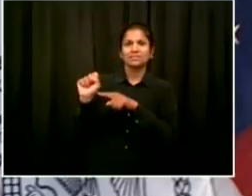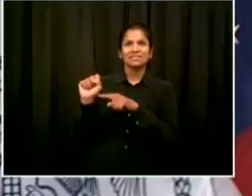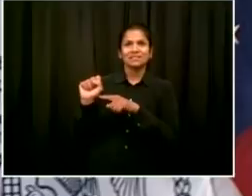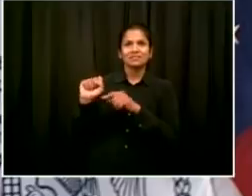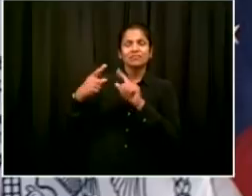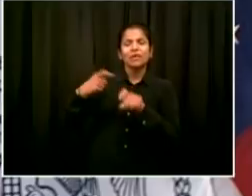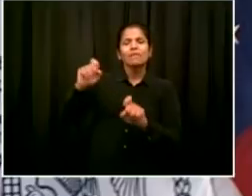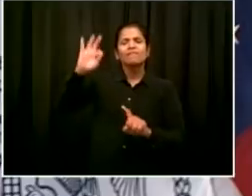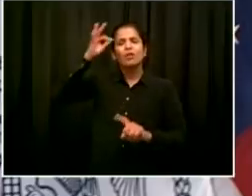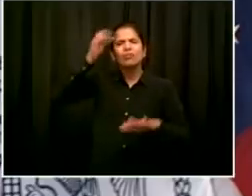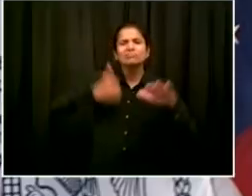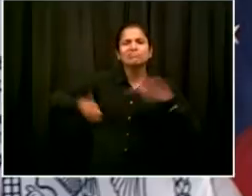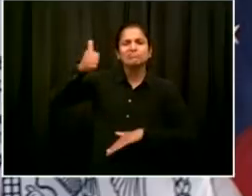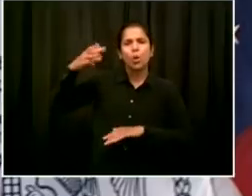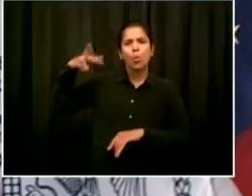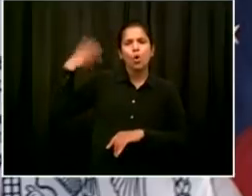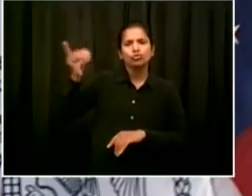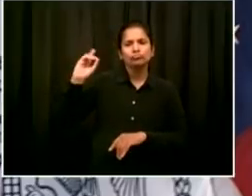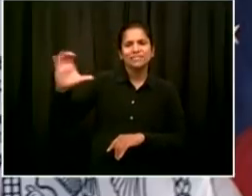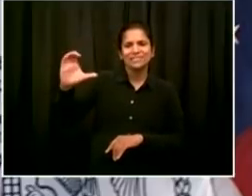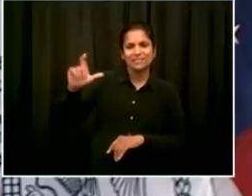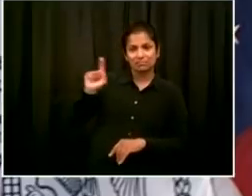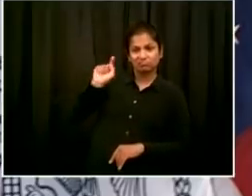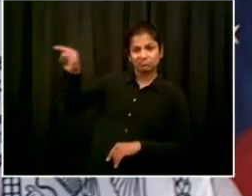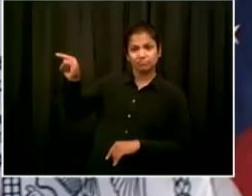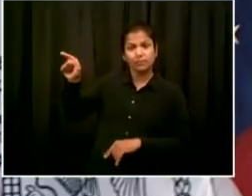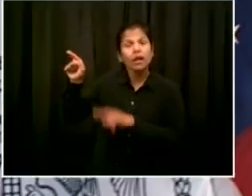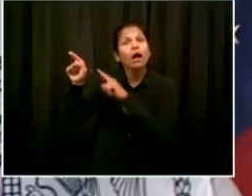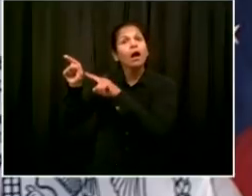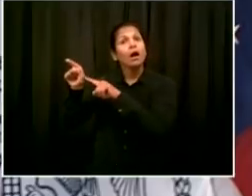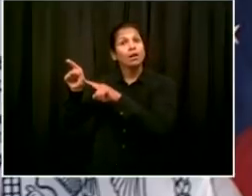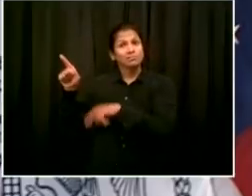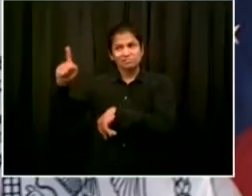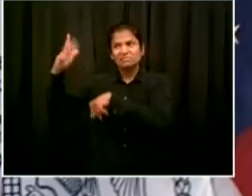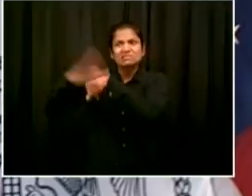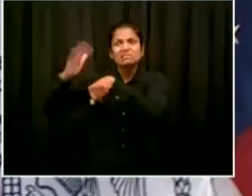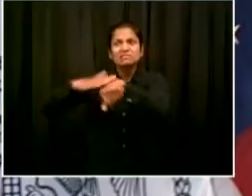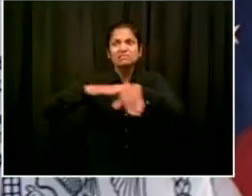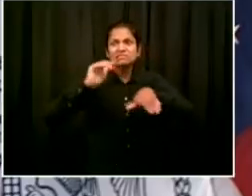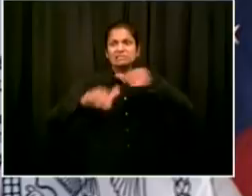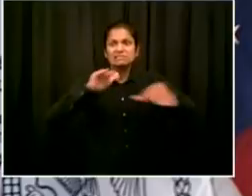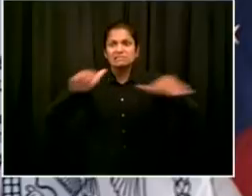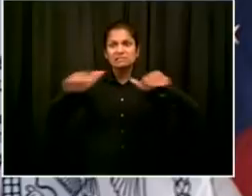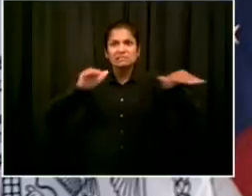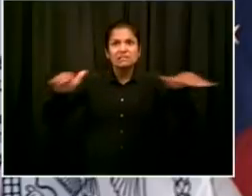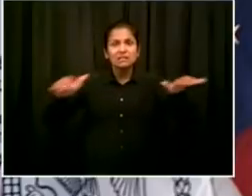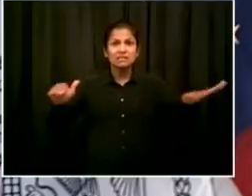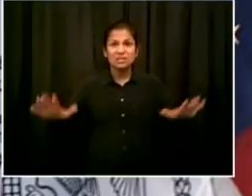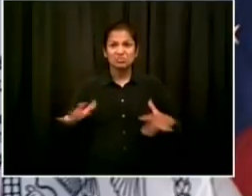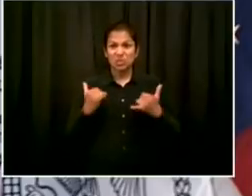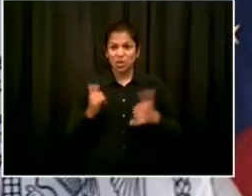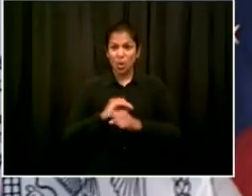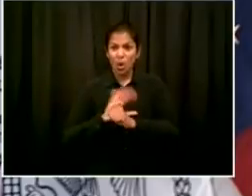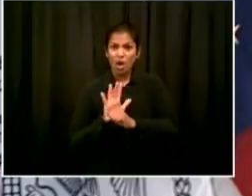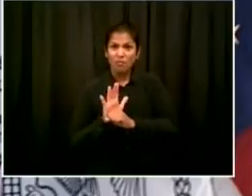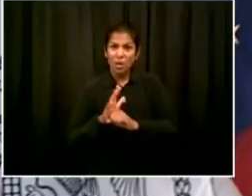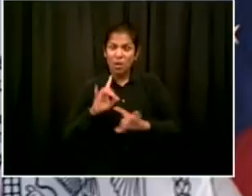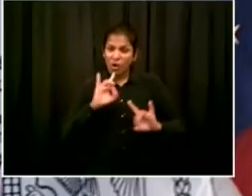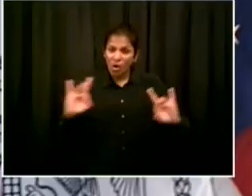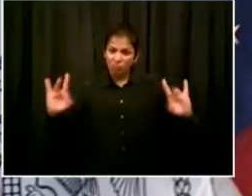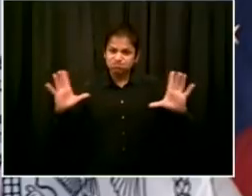saying that the virus is extraordinarily widespread. Is this too little, too late? I